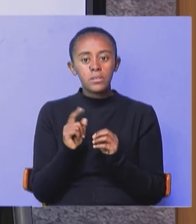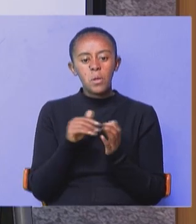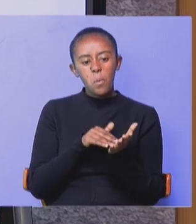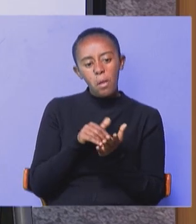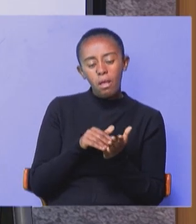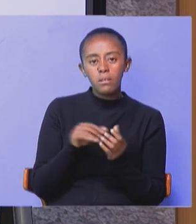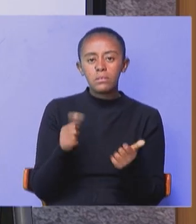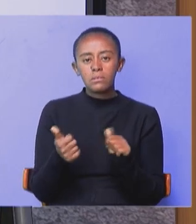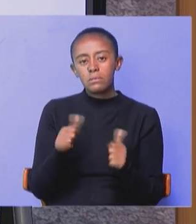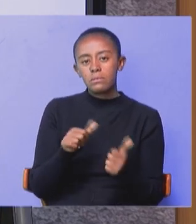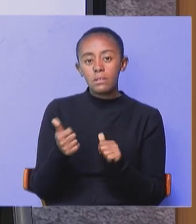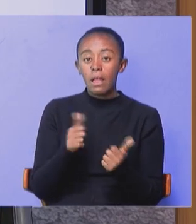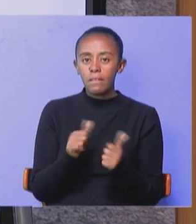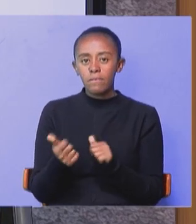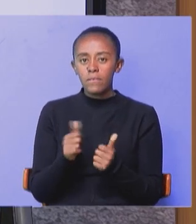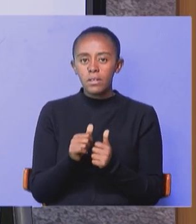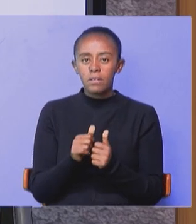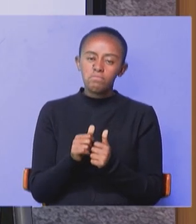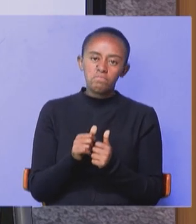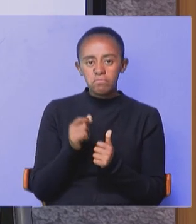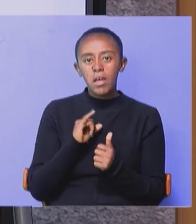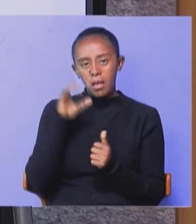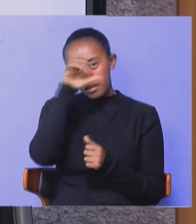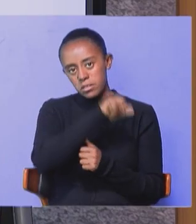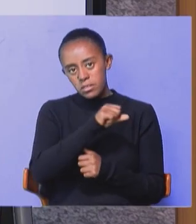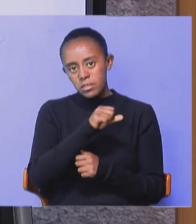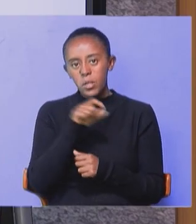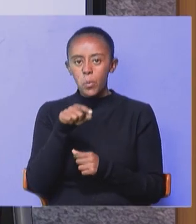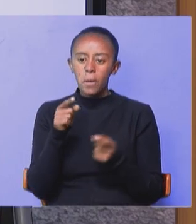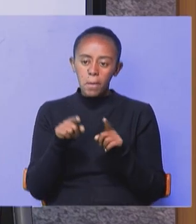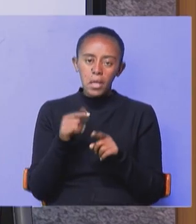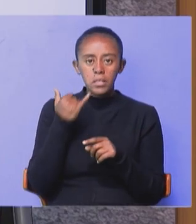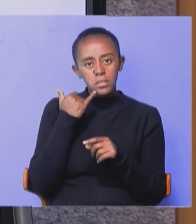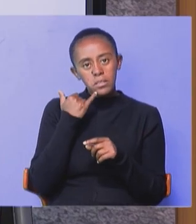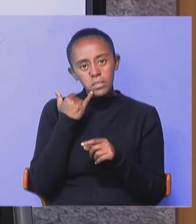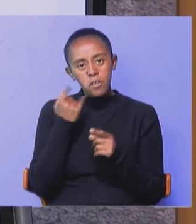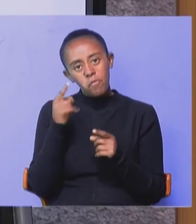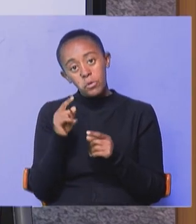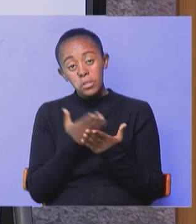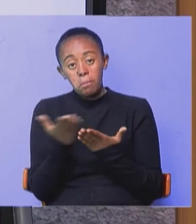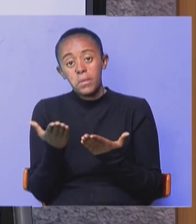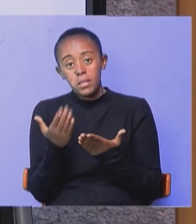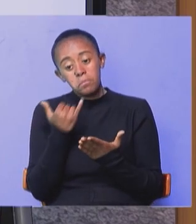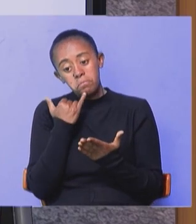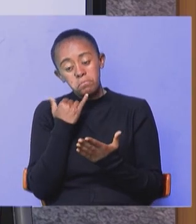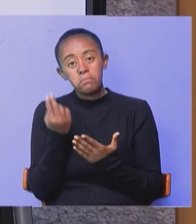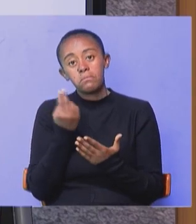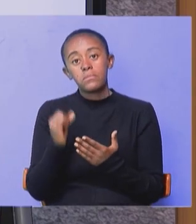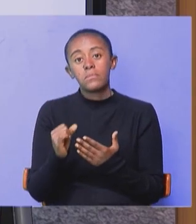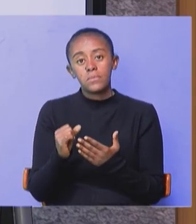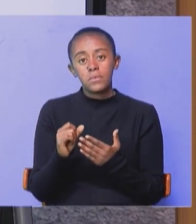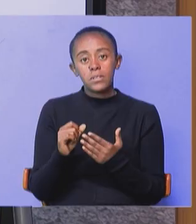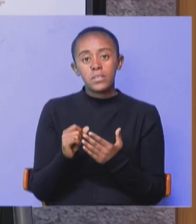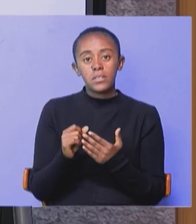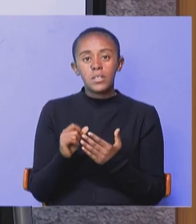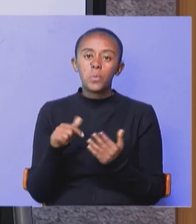and tentative. So you're saying, I guess maybe we may need our phones for some things, our mobile phones. So we